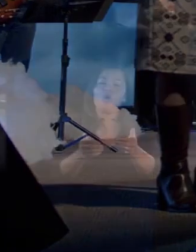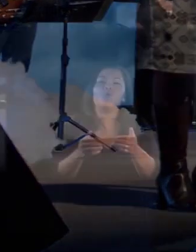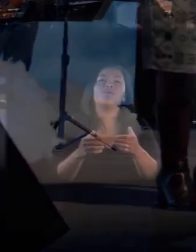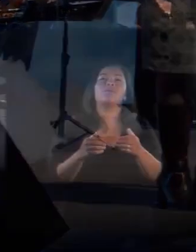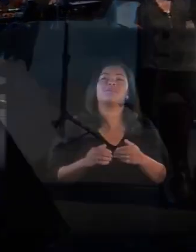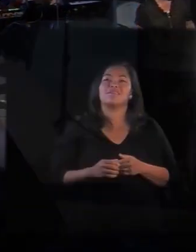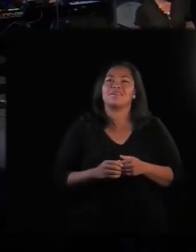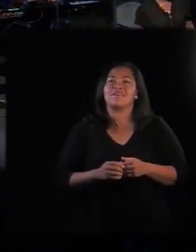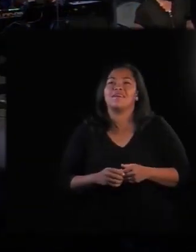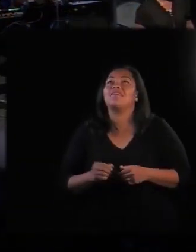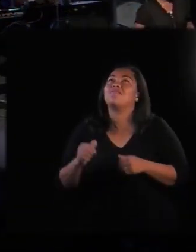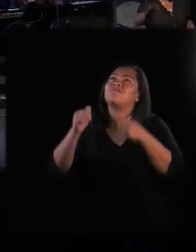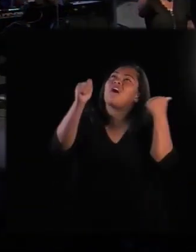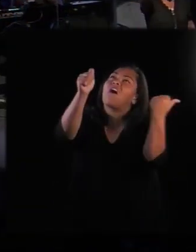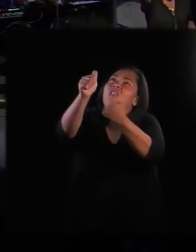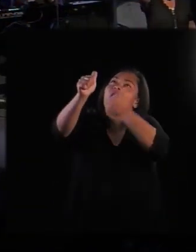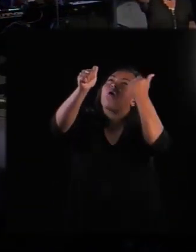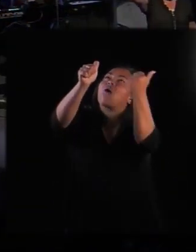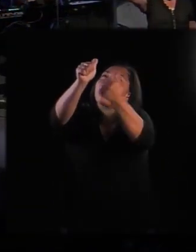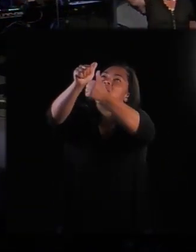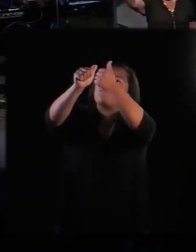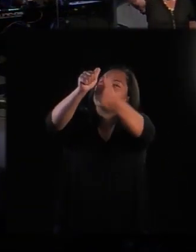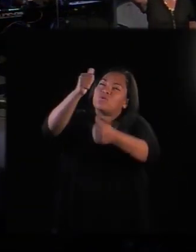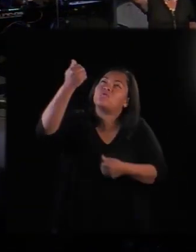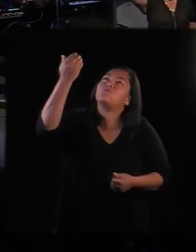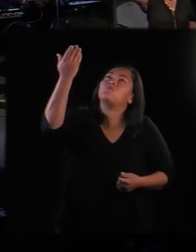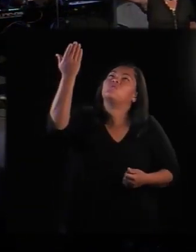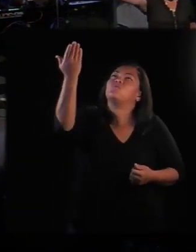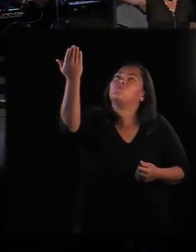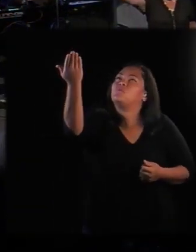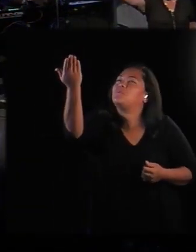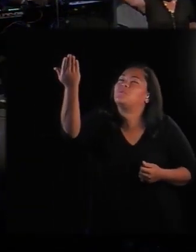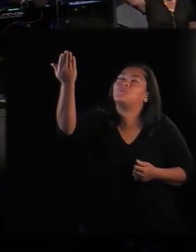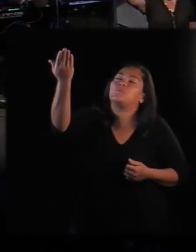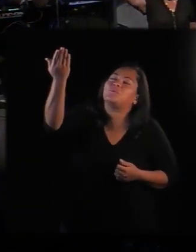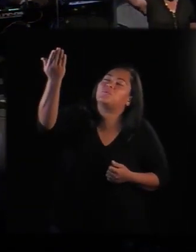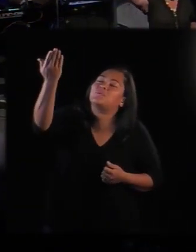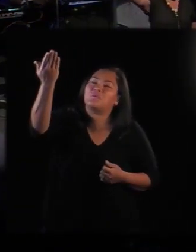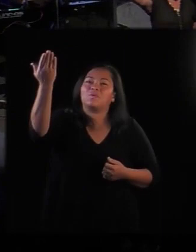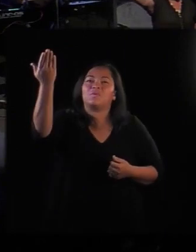Moving forward to follow after You.